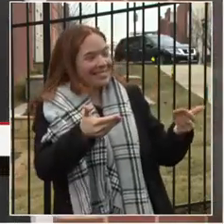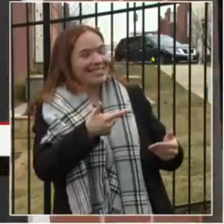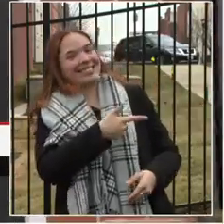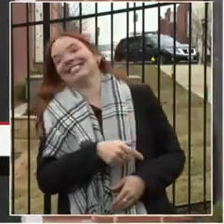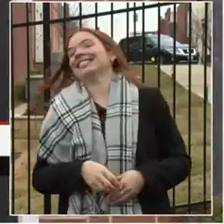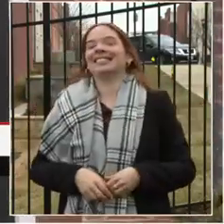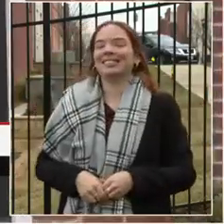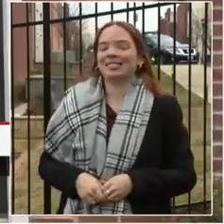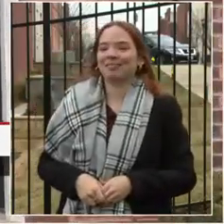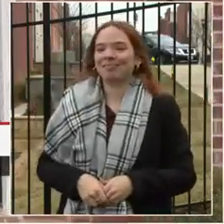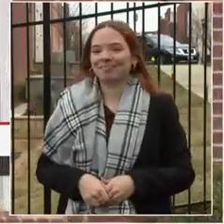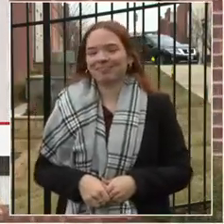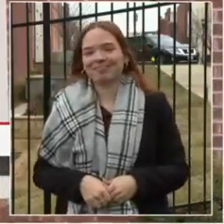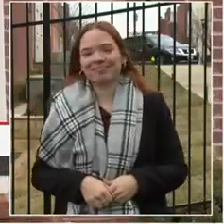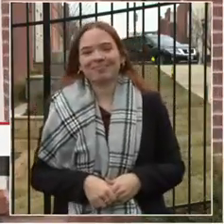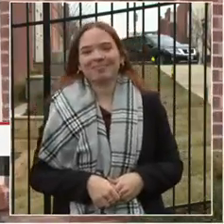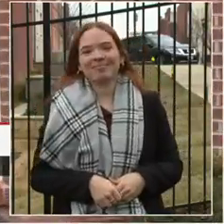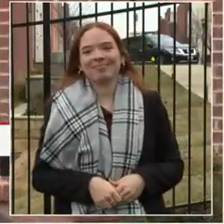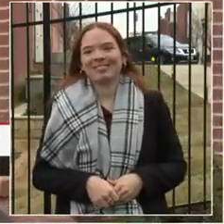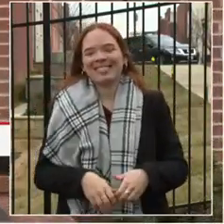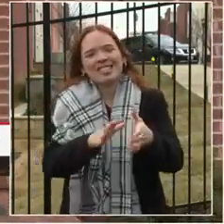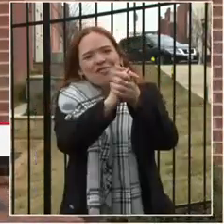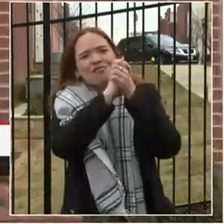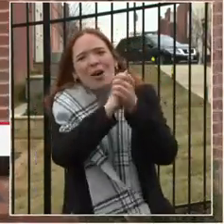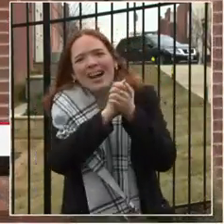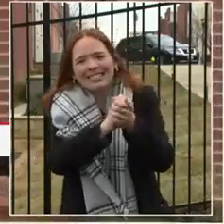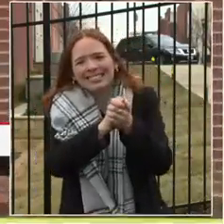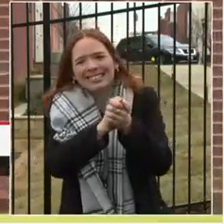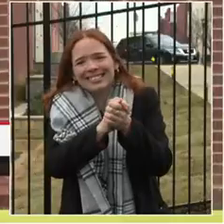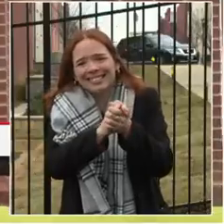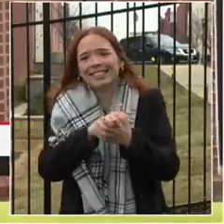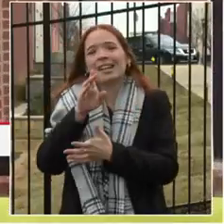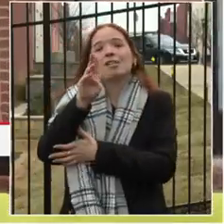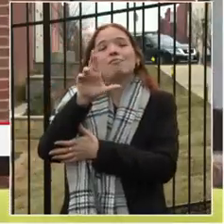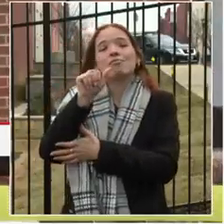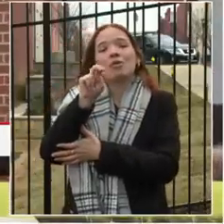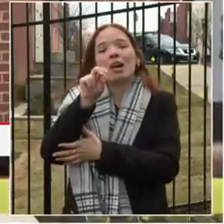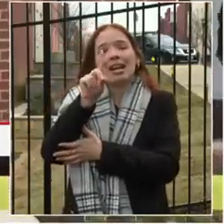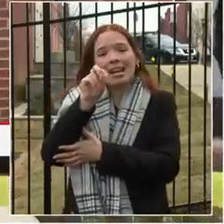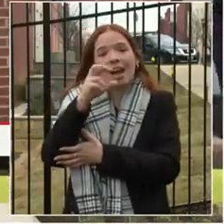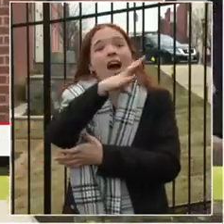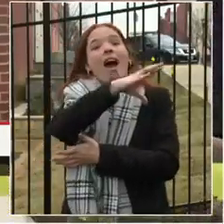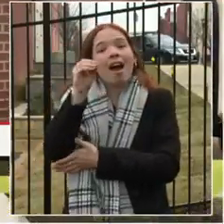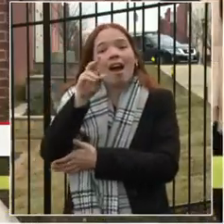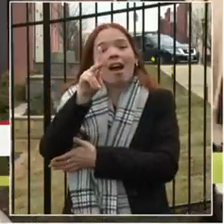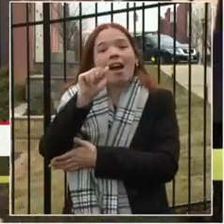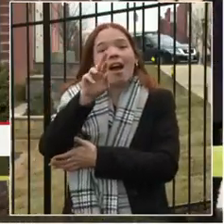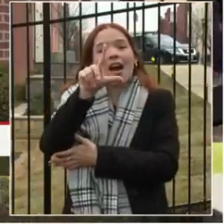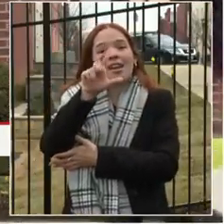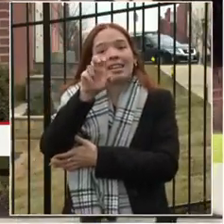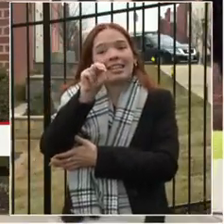So let me congratulate Brandon and Kathleen and welcome you to your new home.